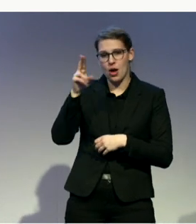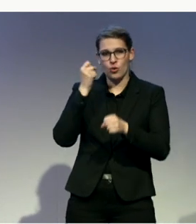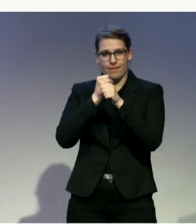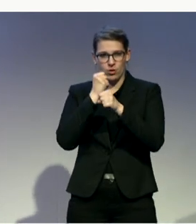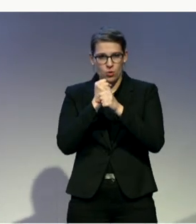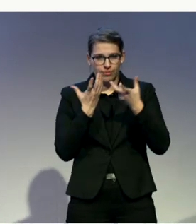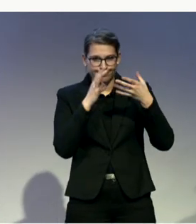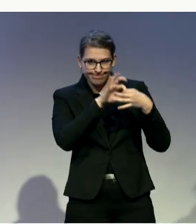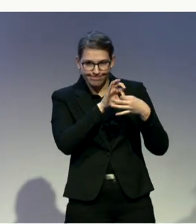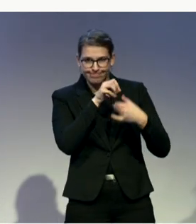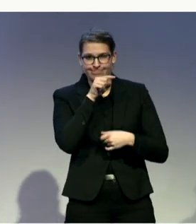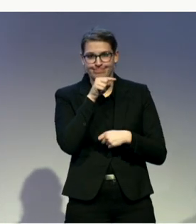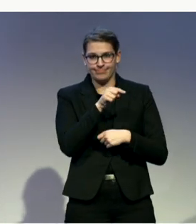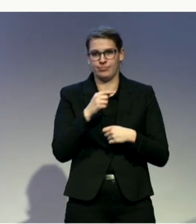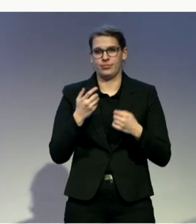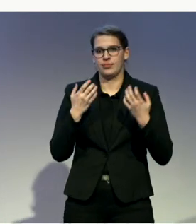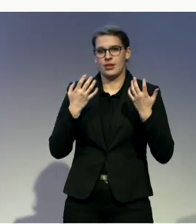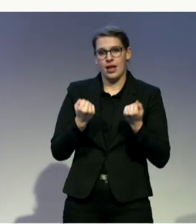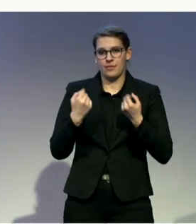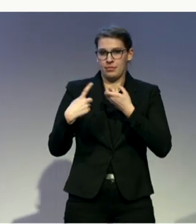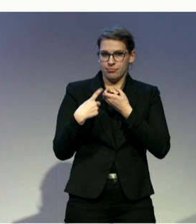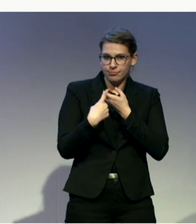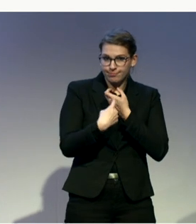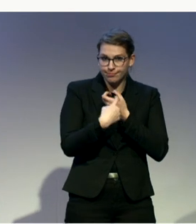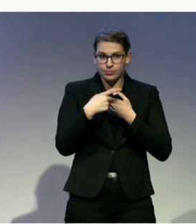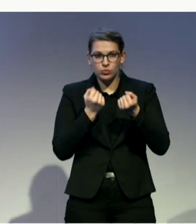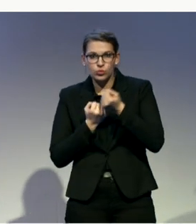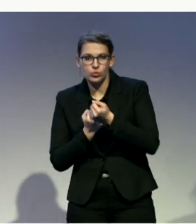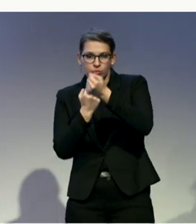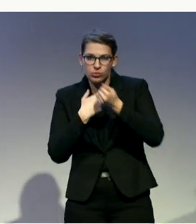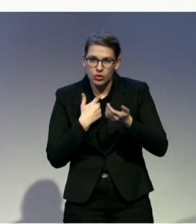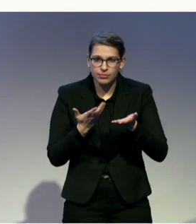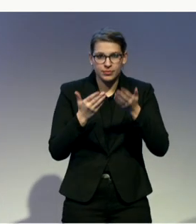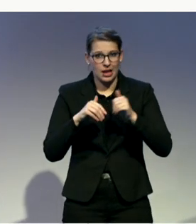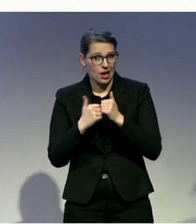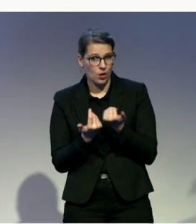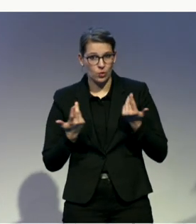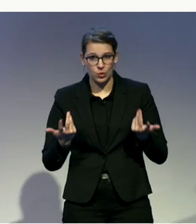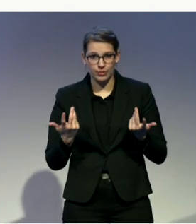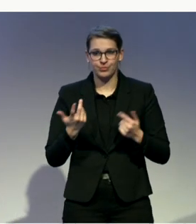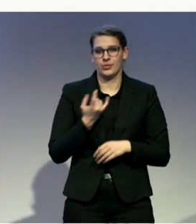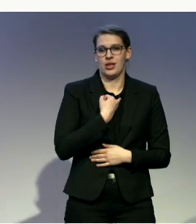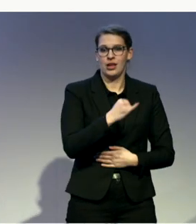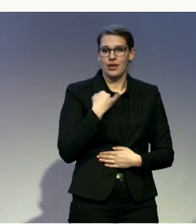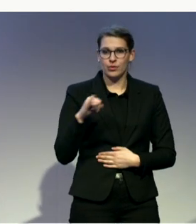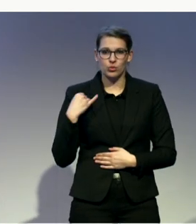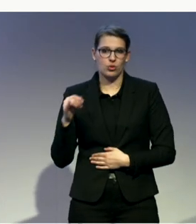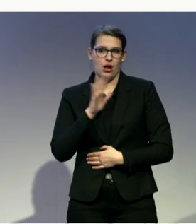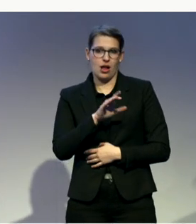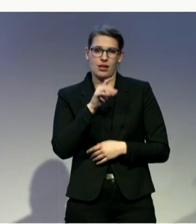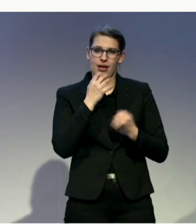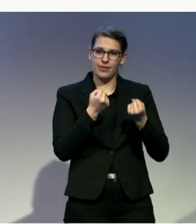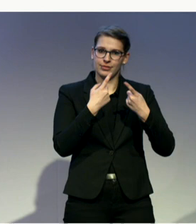our members in the design and development of individualized support services. And we